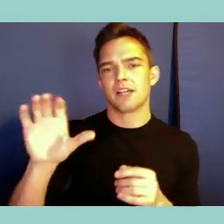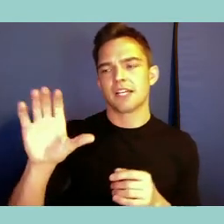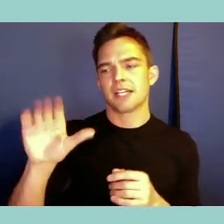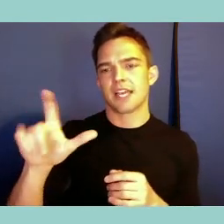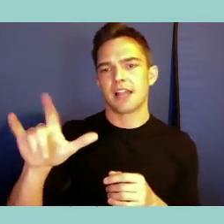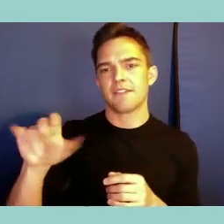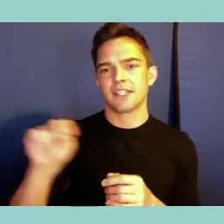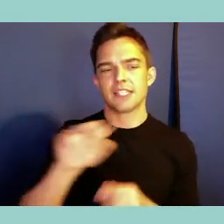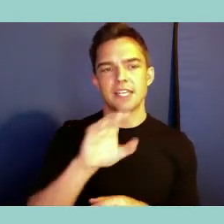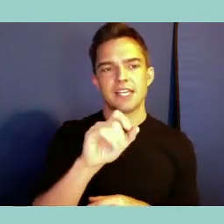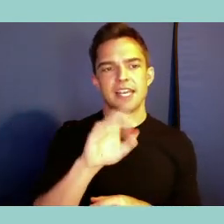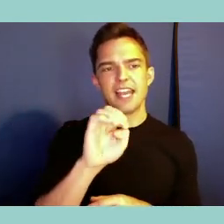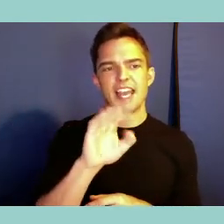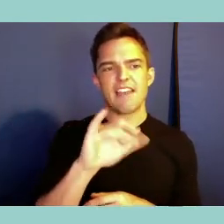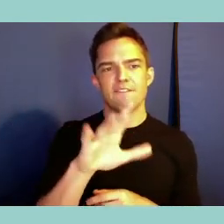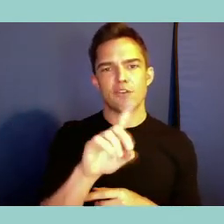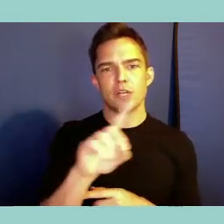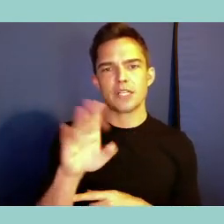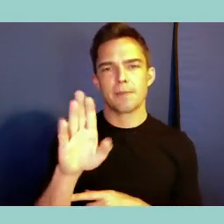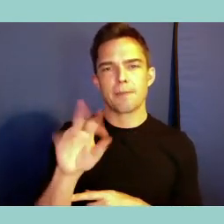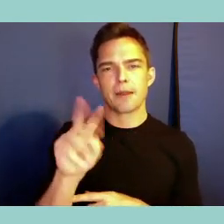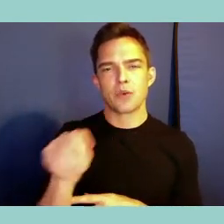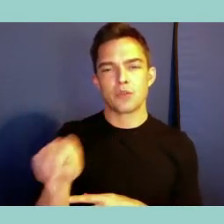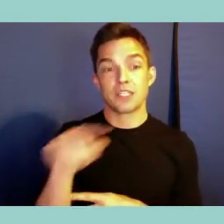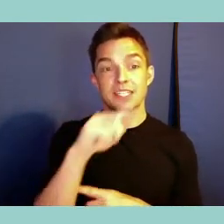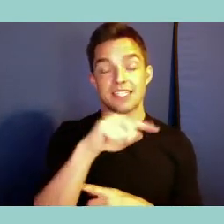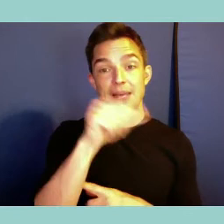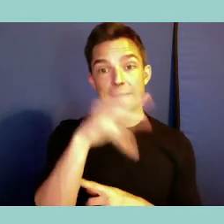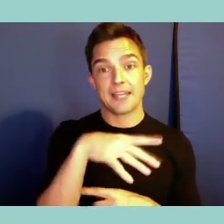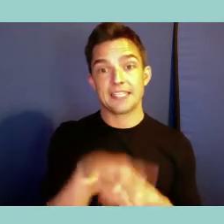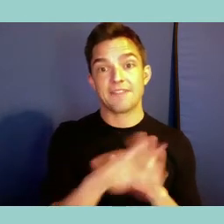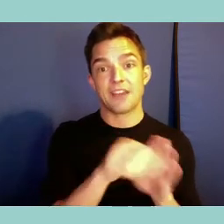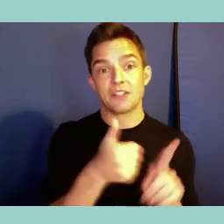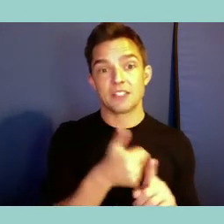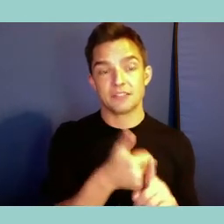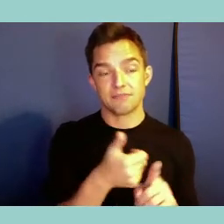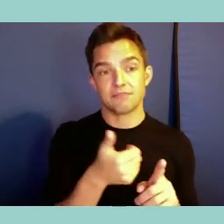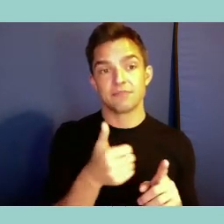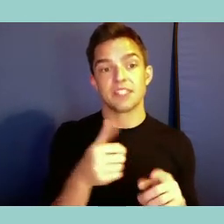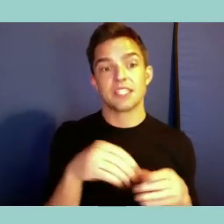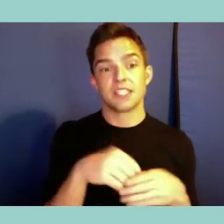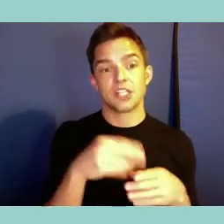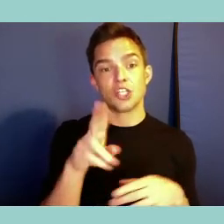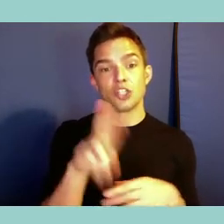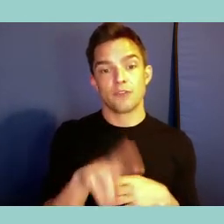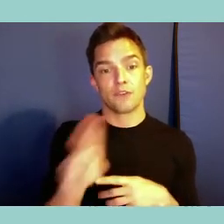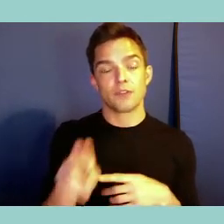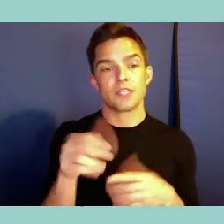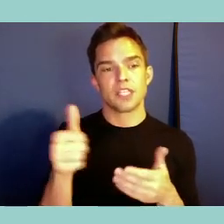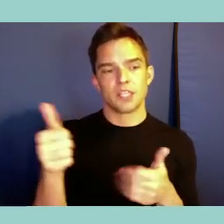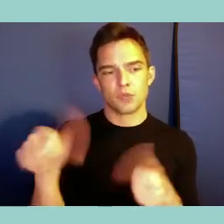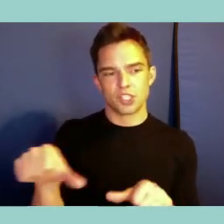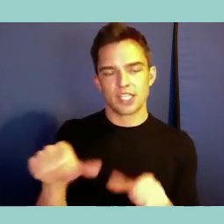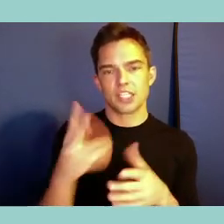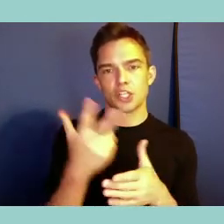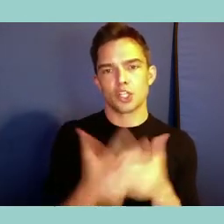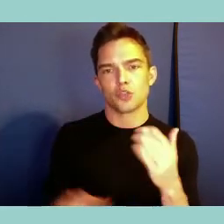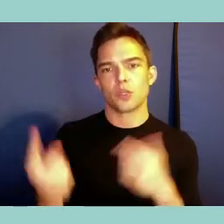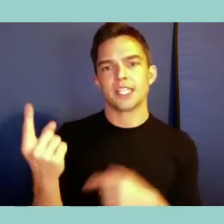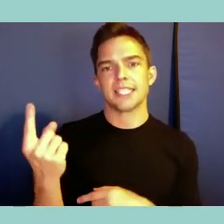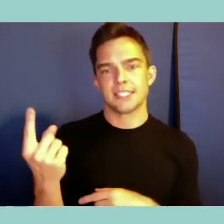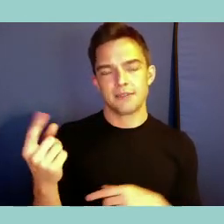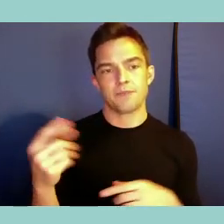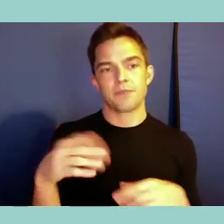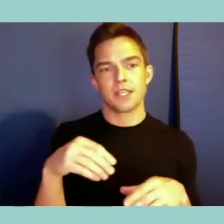Ethered Brown in Jamaica had found his way to the Unitarian Universalism by rejecting the Trinity. And